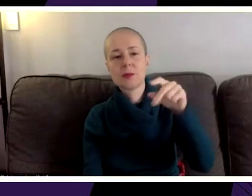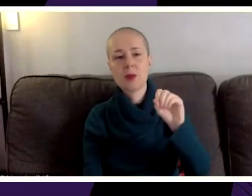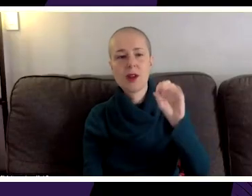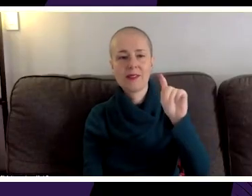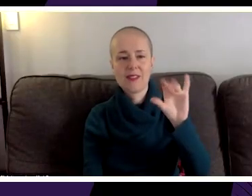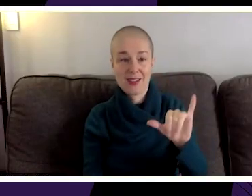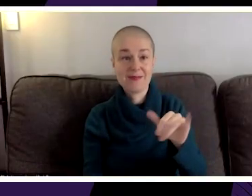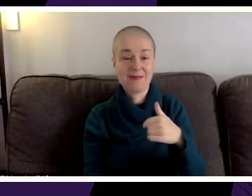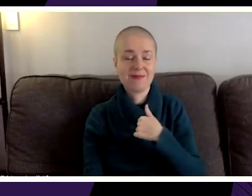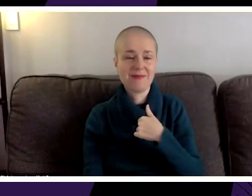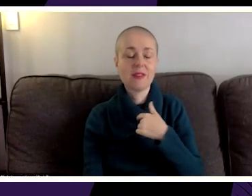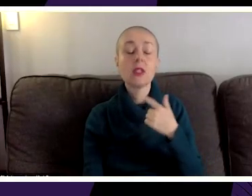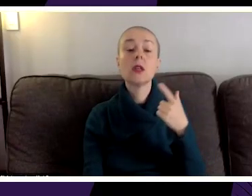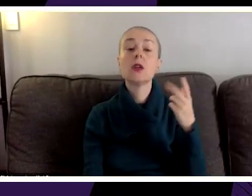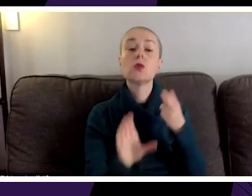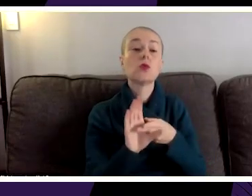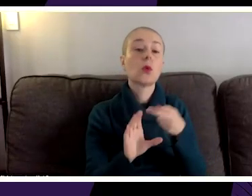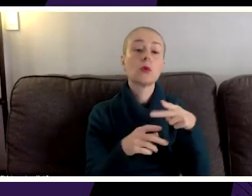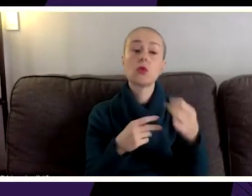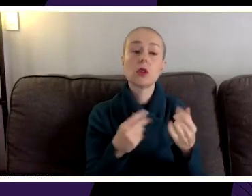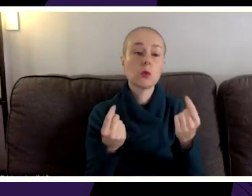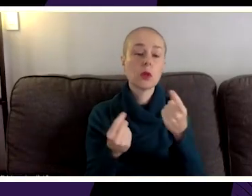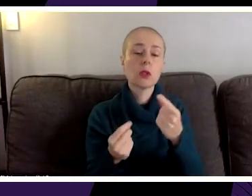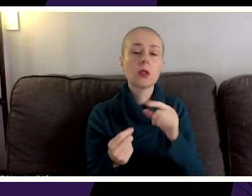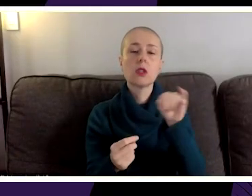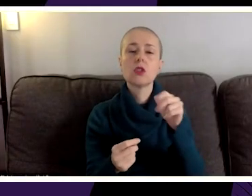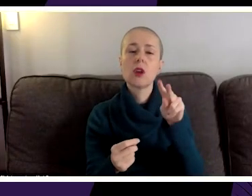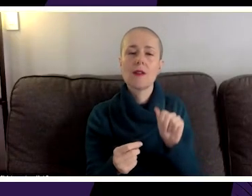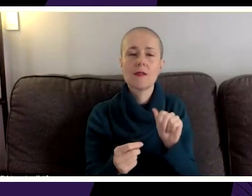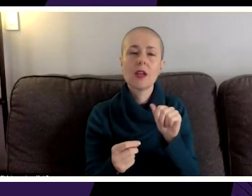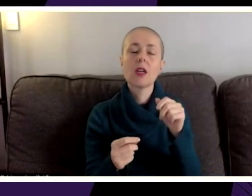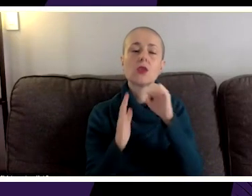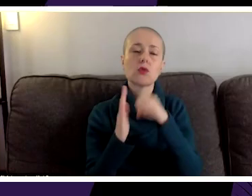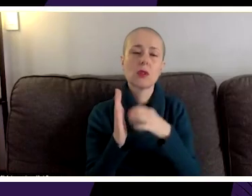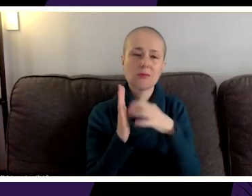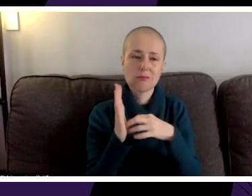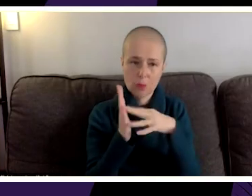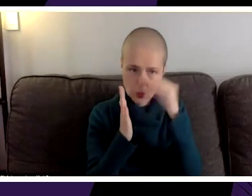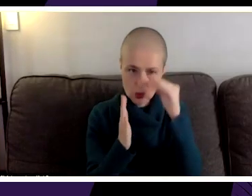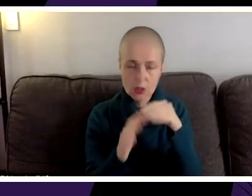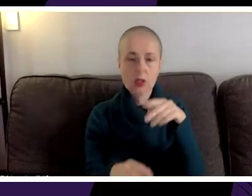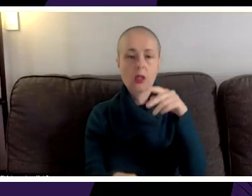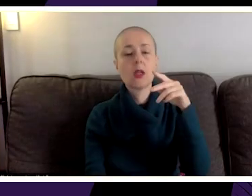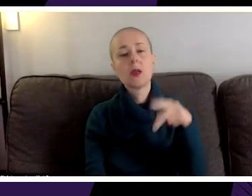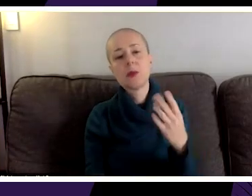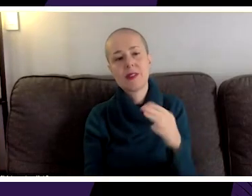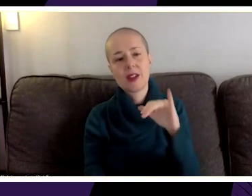The reason I got into this project was that I actually got into JavaScript through P5.js. So this is a project that's super close to my